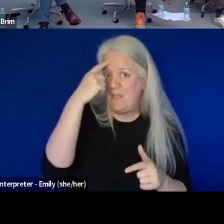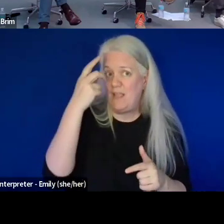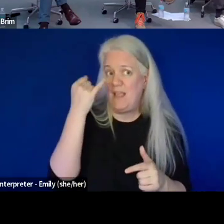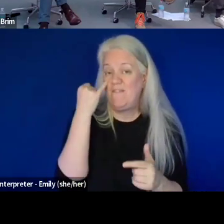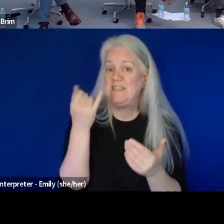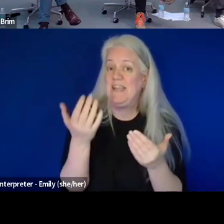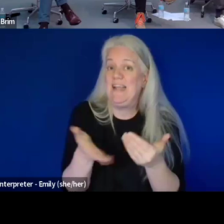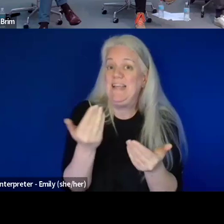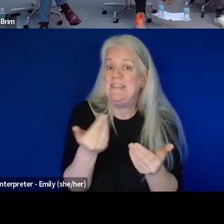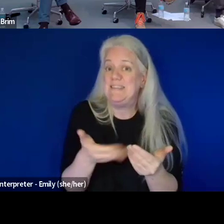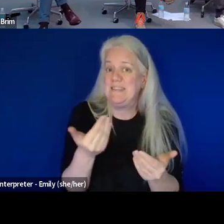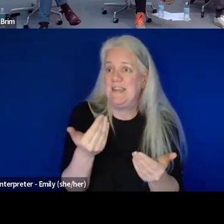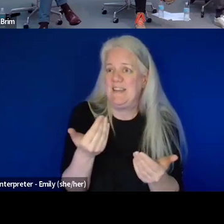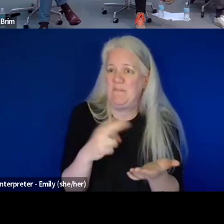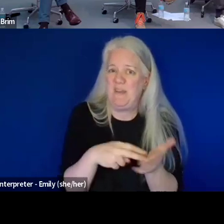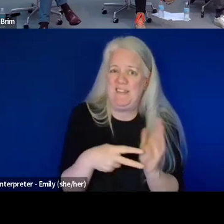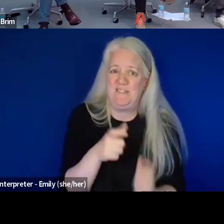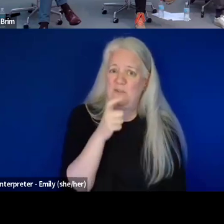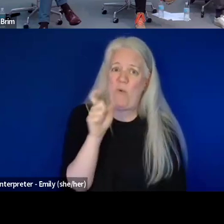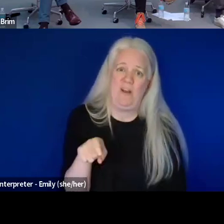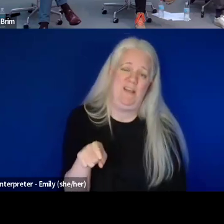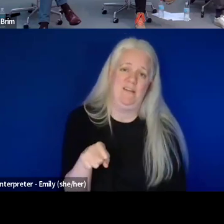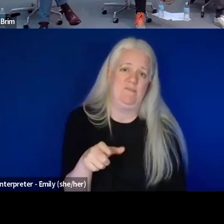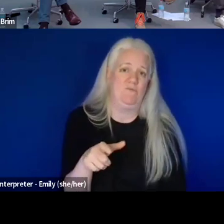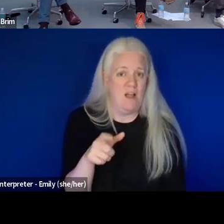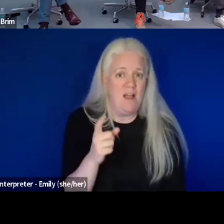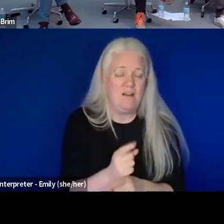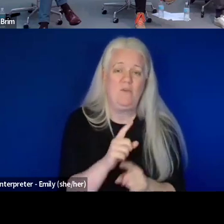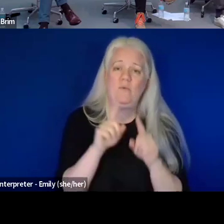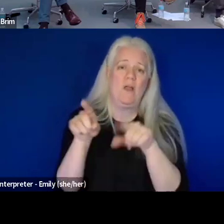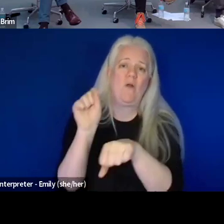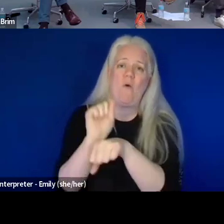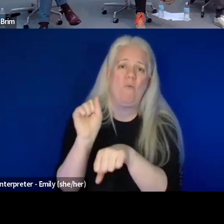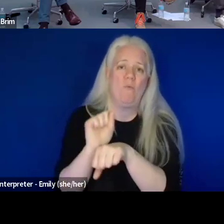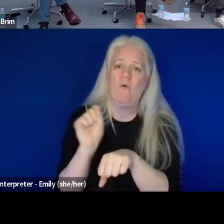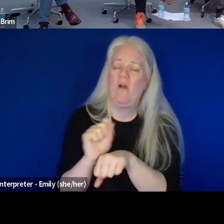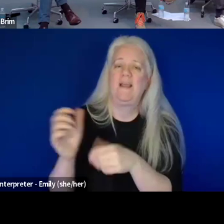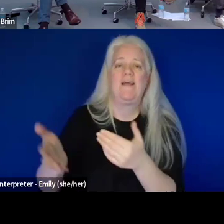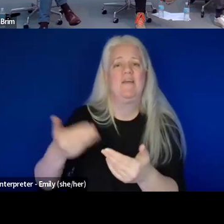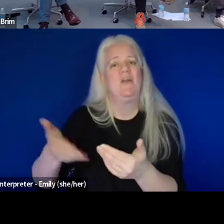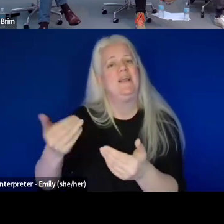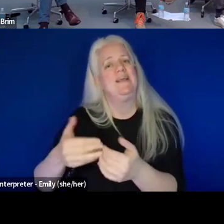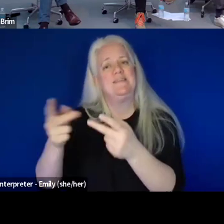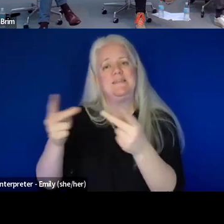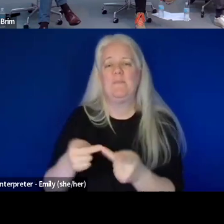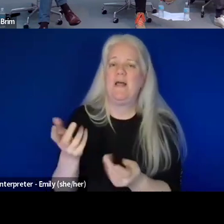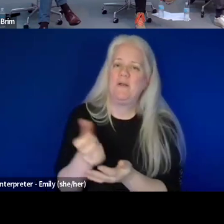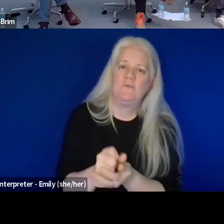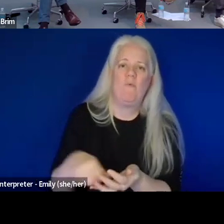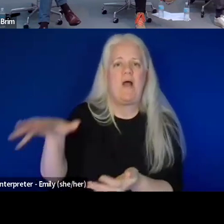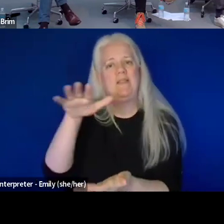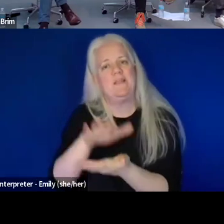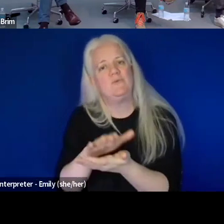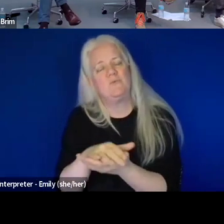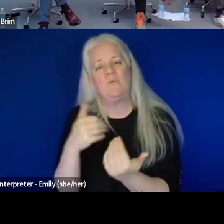needed, right? You can go work at a very like wealthy school with lots of resources and